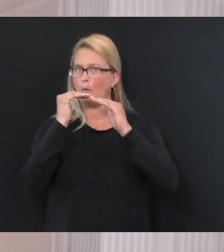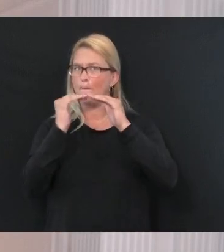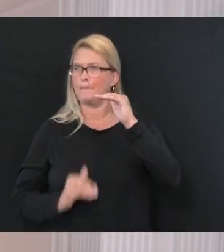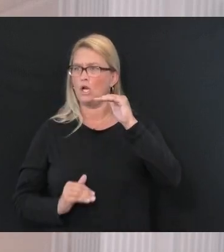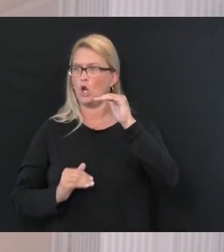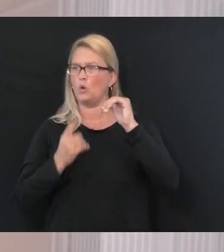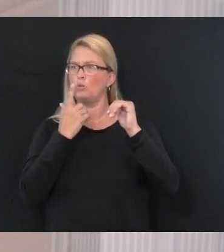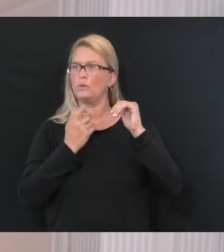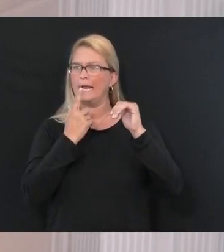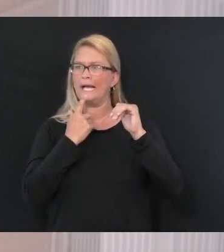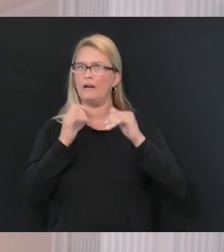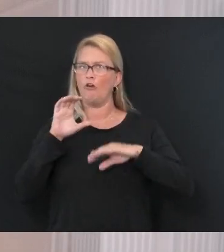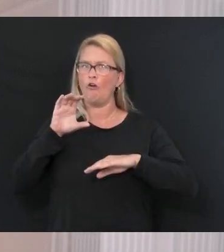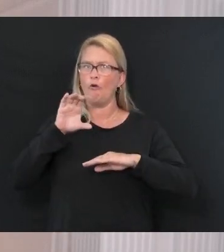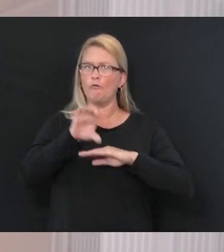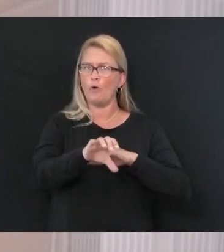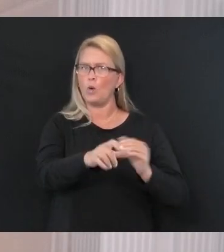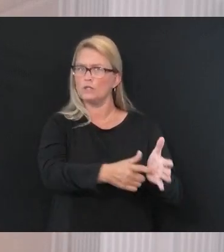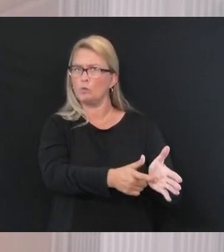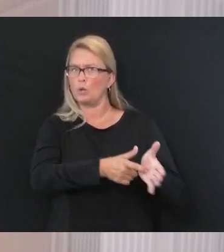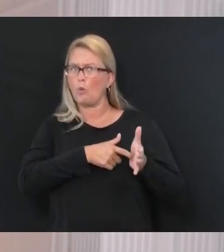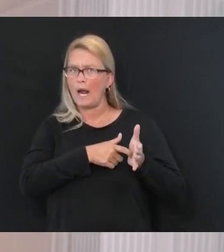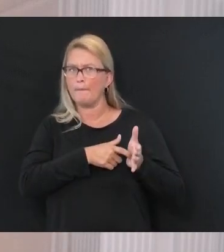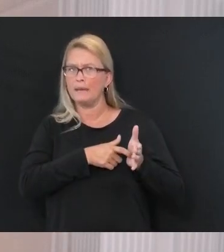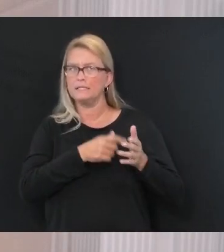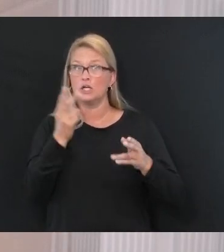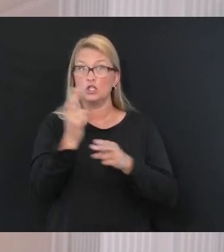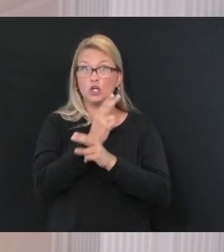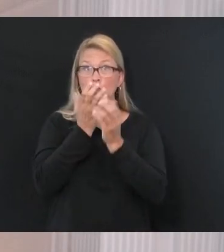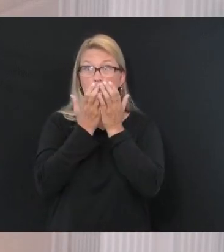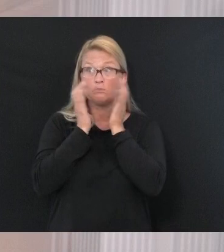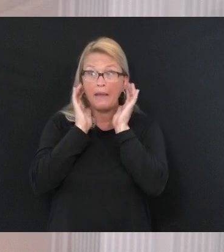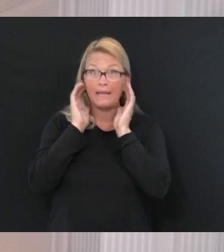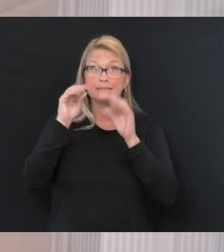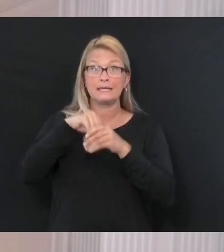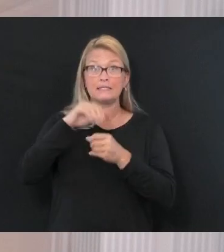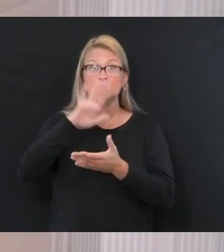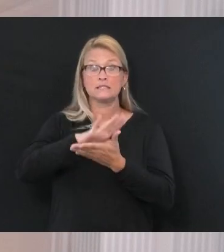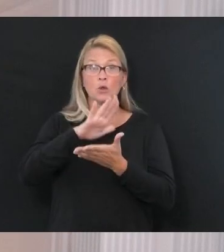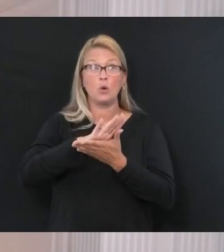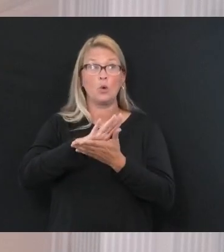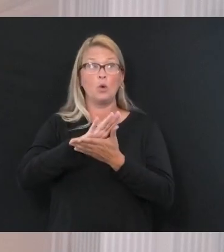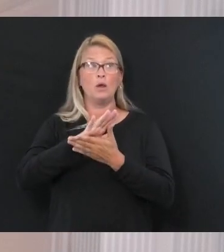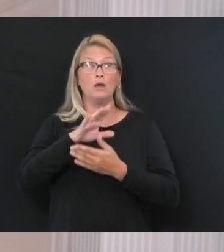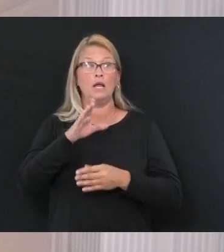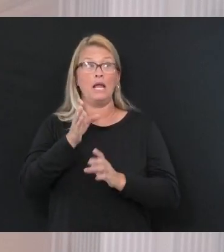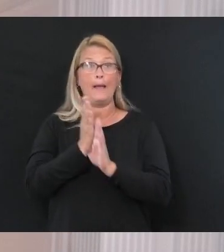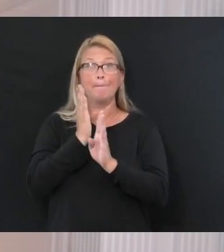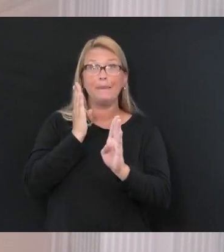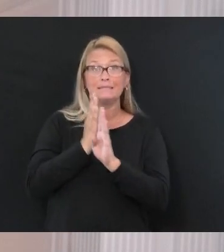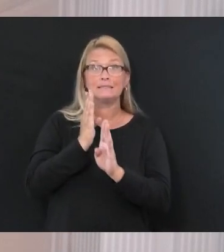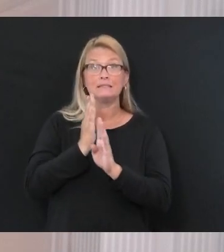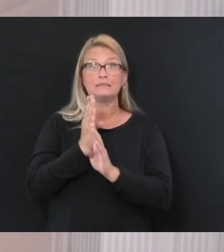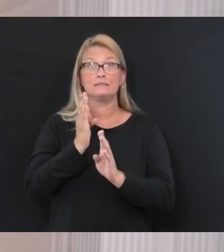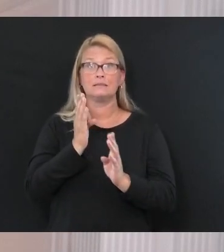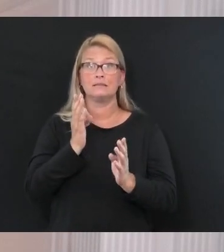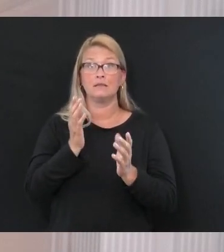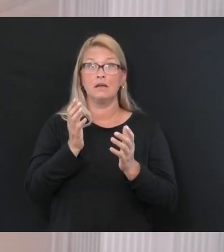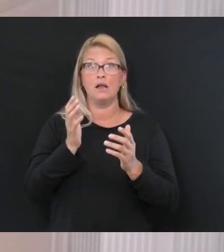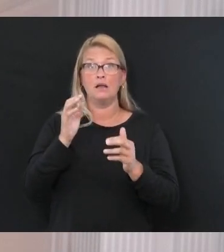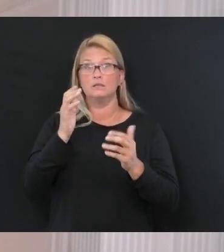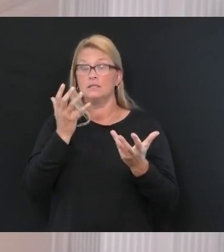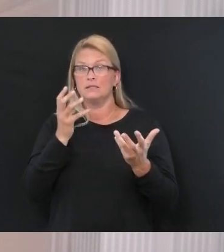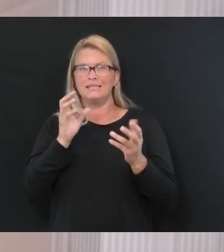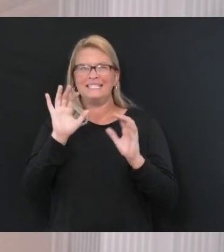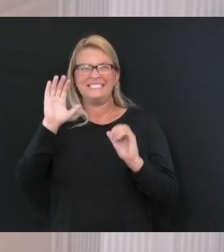in-person schooling, like a requirement to wear masks in schools and on buses, whether they're social distancing or not? It seems